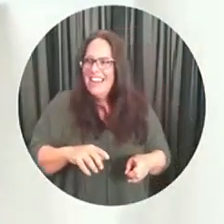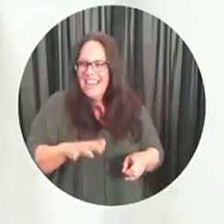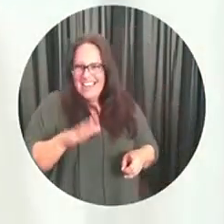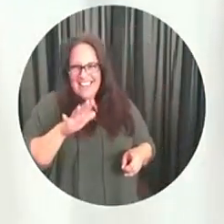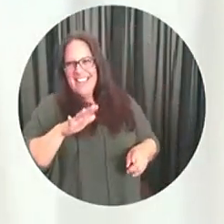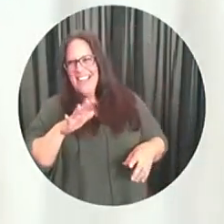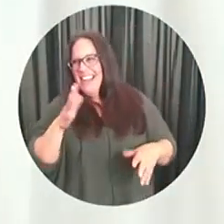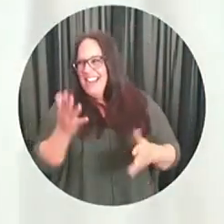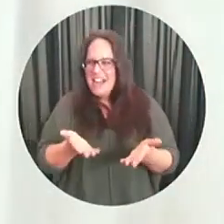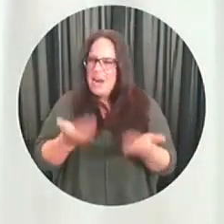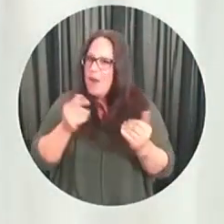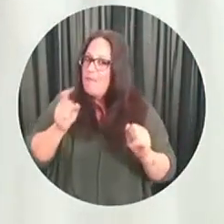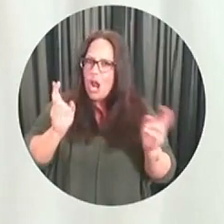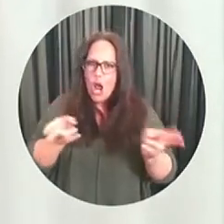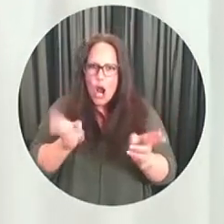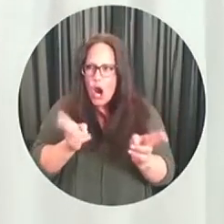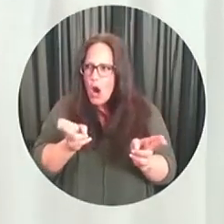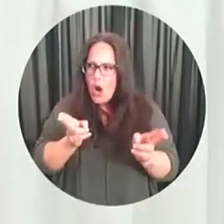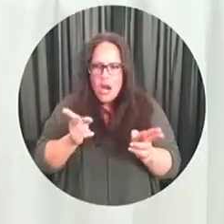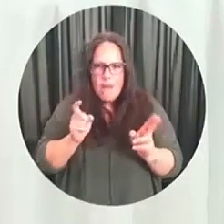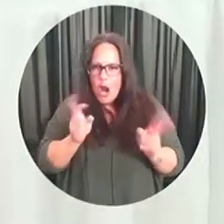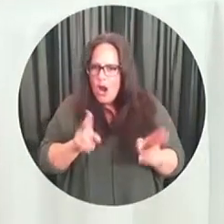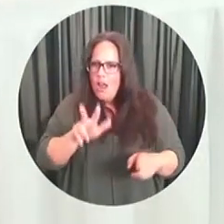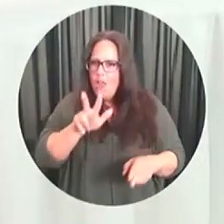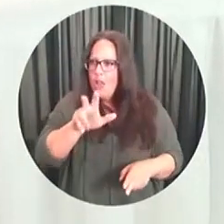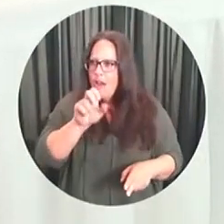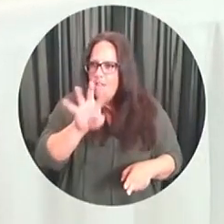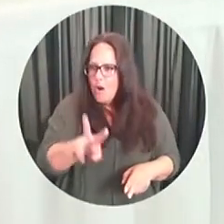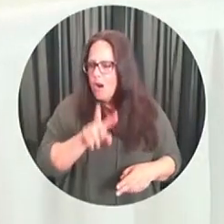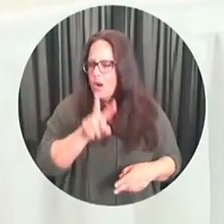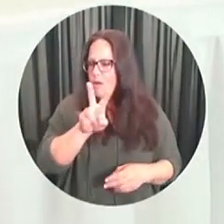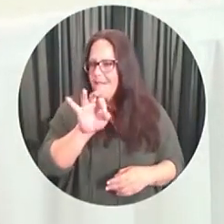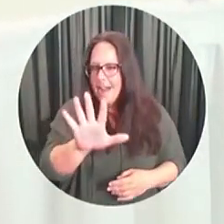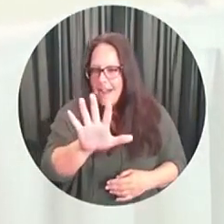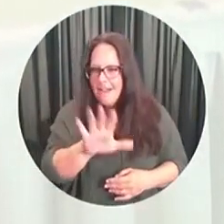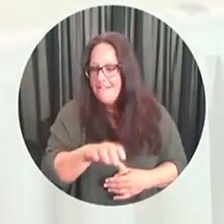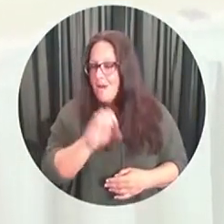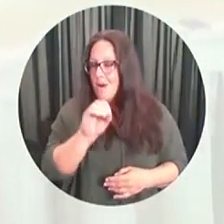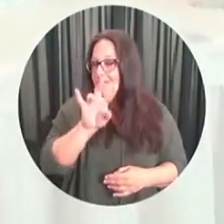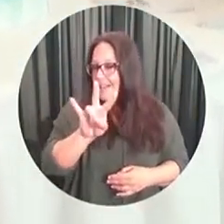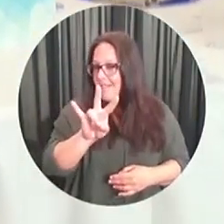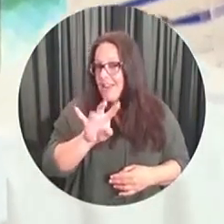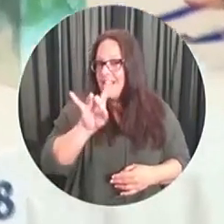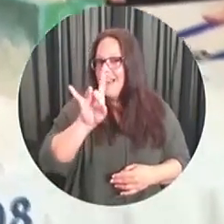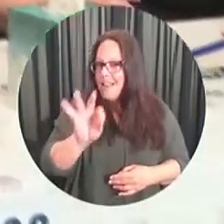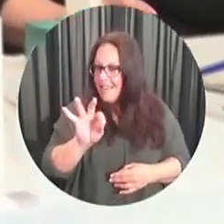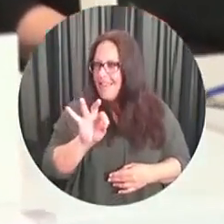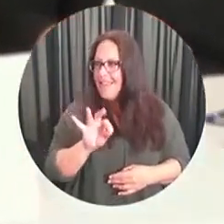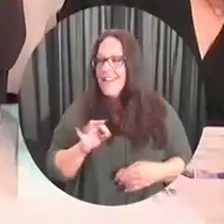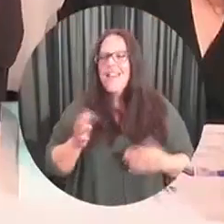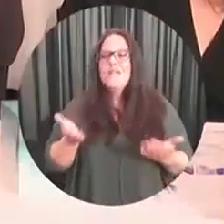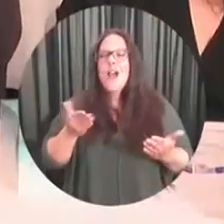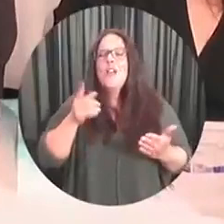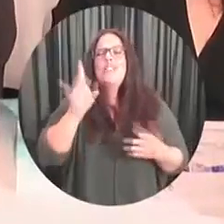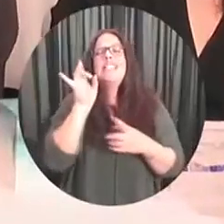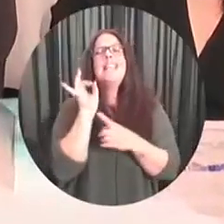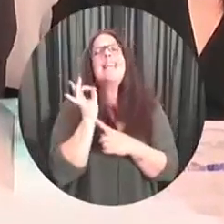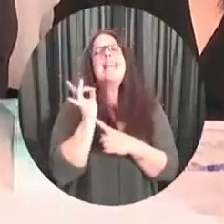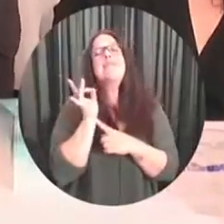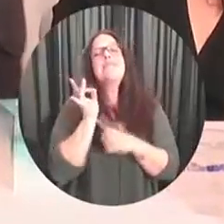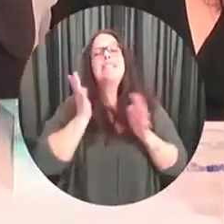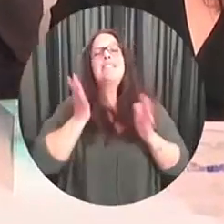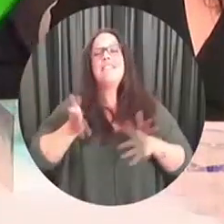You better hurry. 304-295-0798. You guys have 8 minutes left.